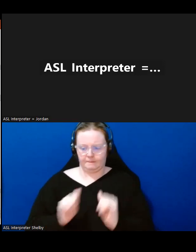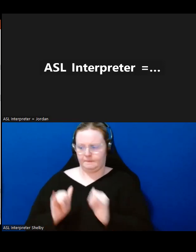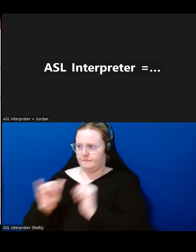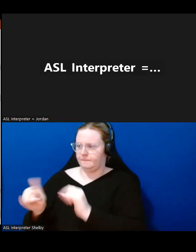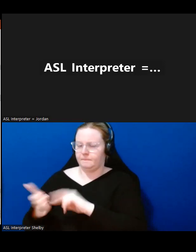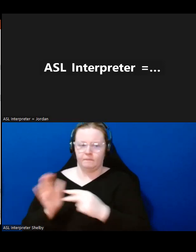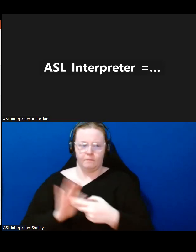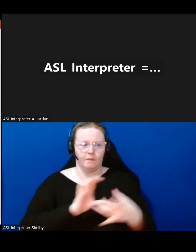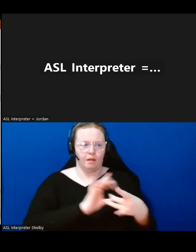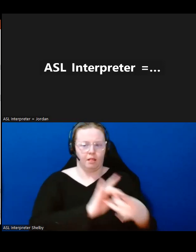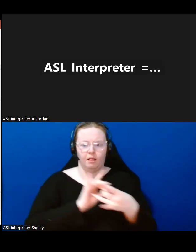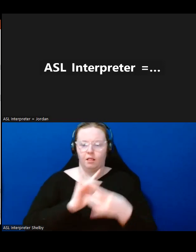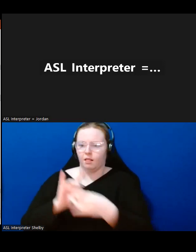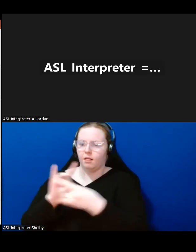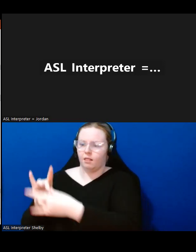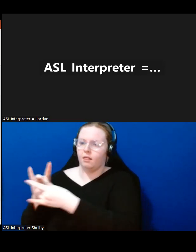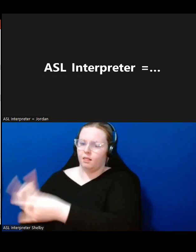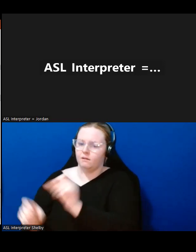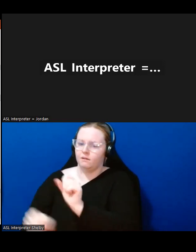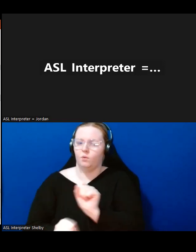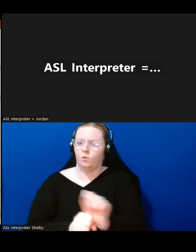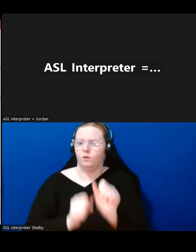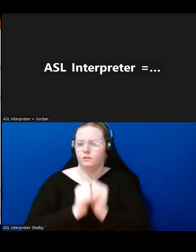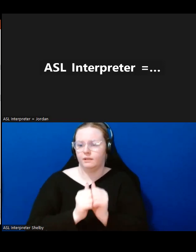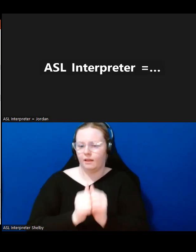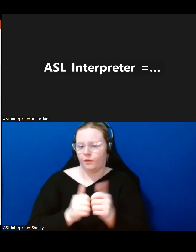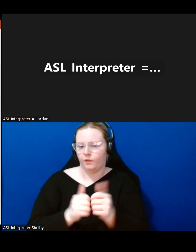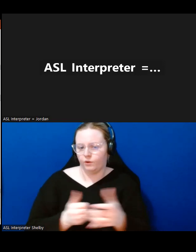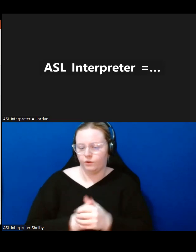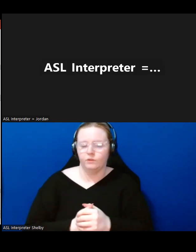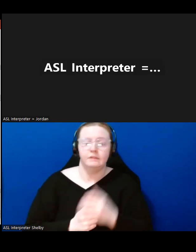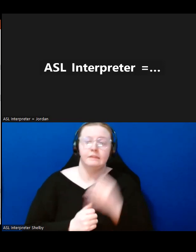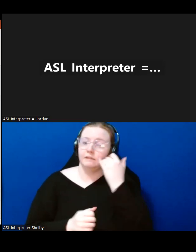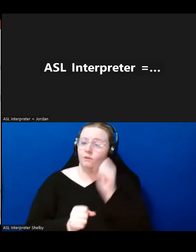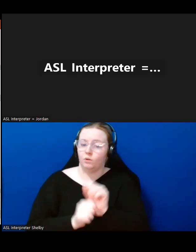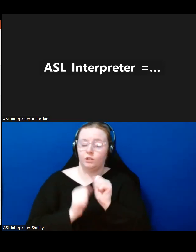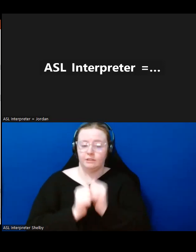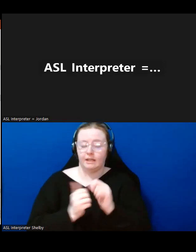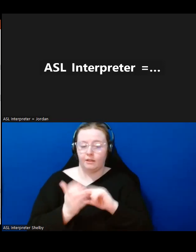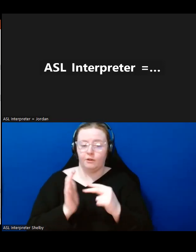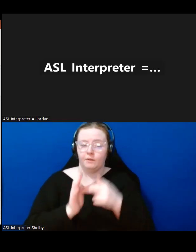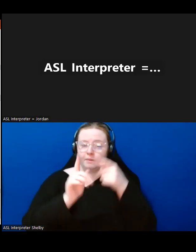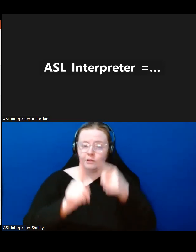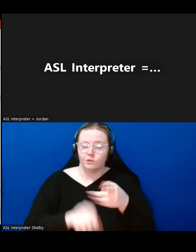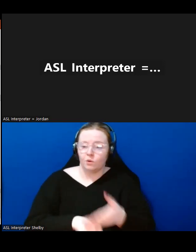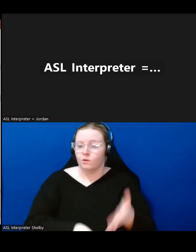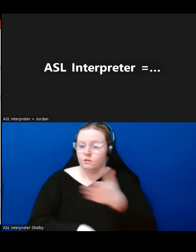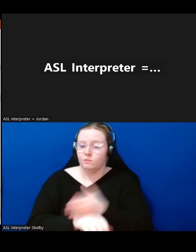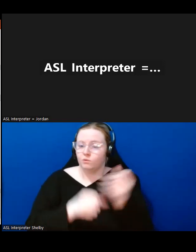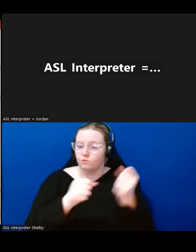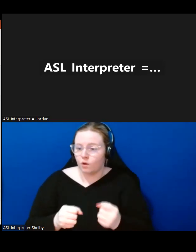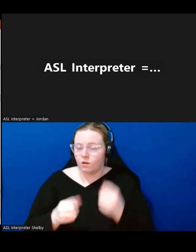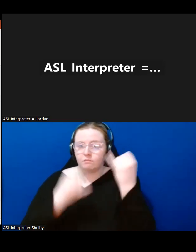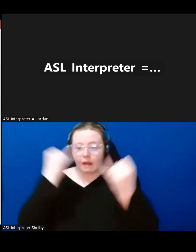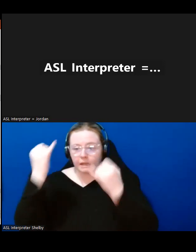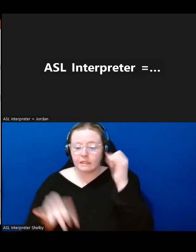your community with those similar goals. Working together can strengthen those efforts, can generate ideas,